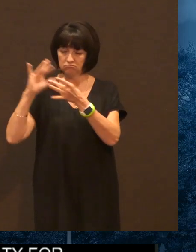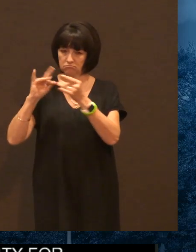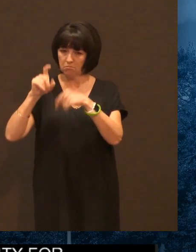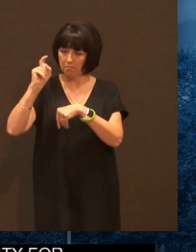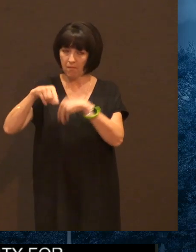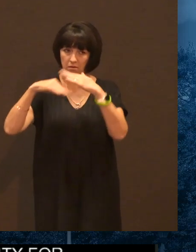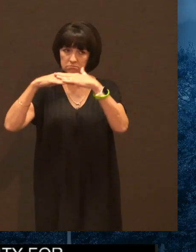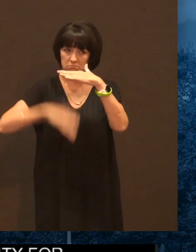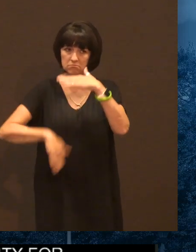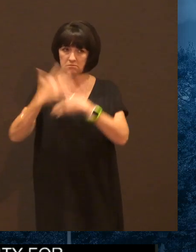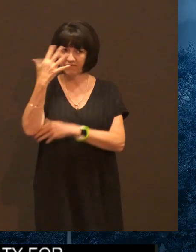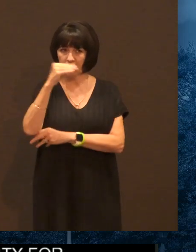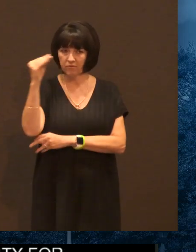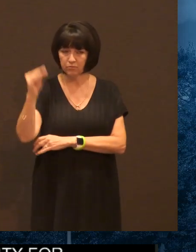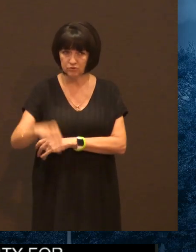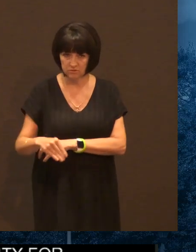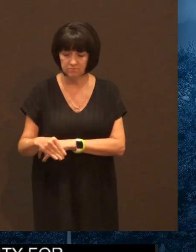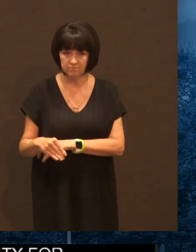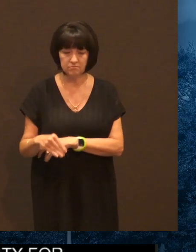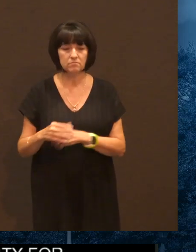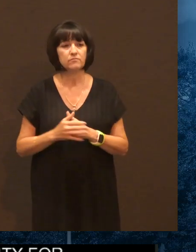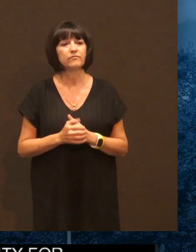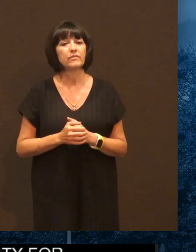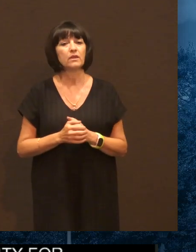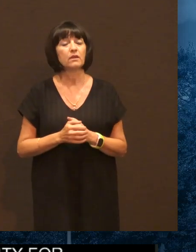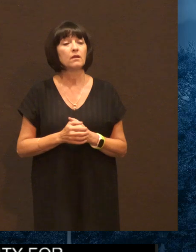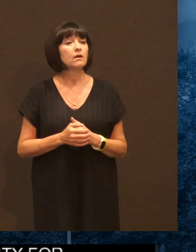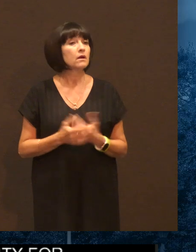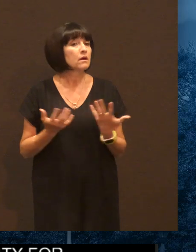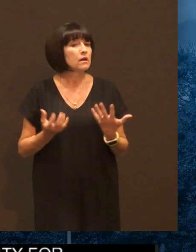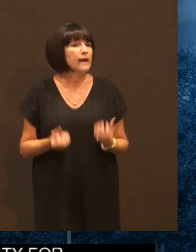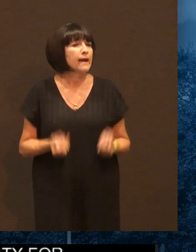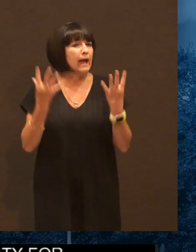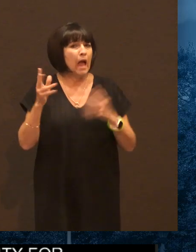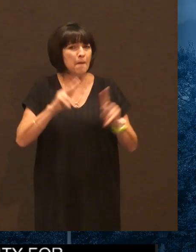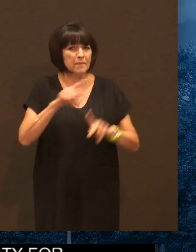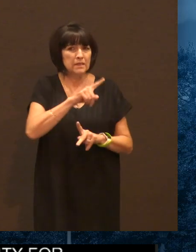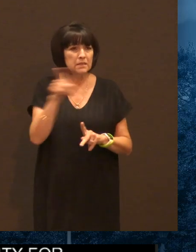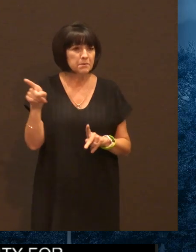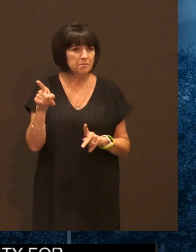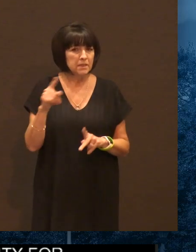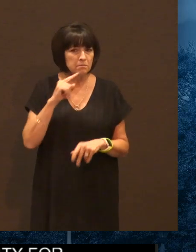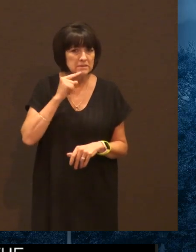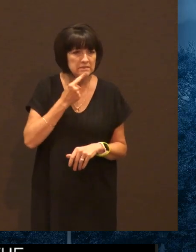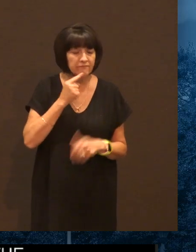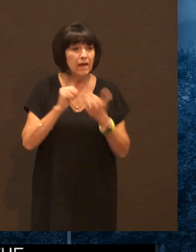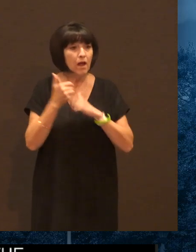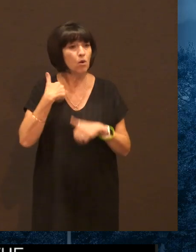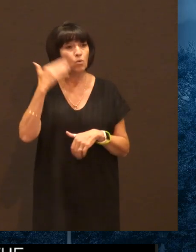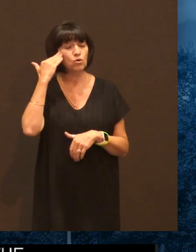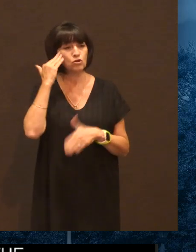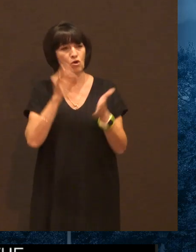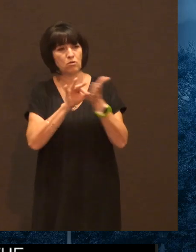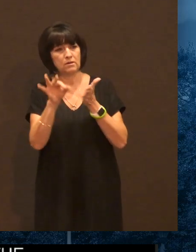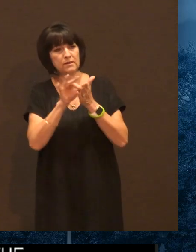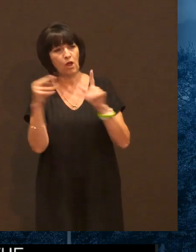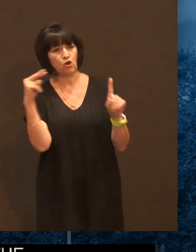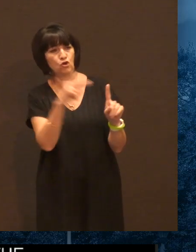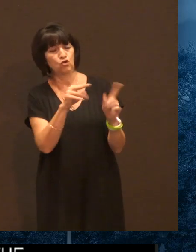population, the severity of the illness as measured by hospitalizations and death